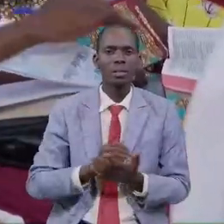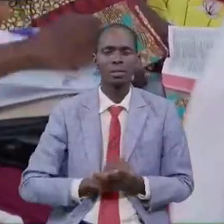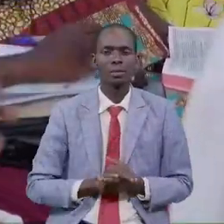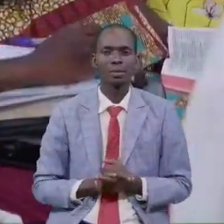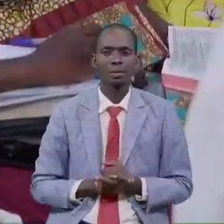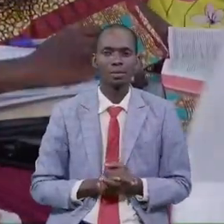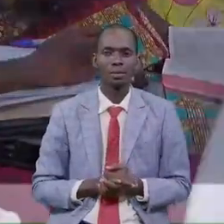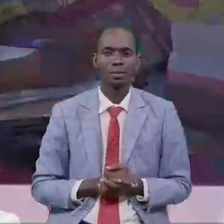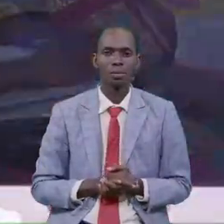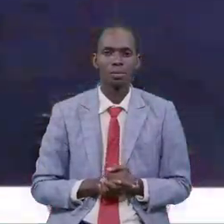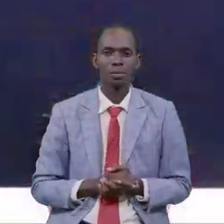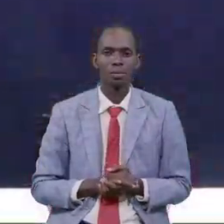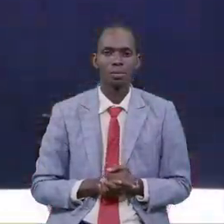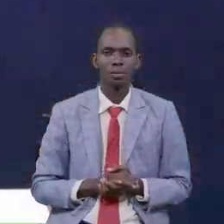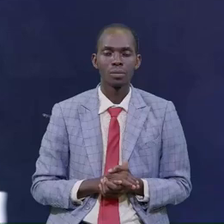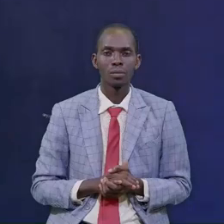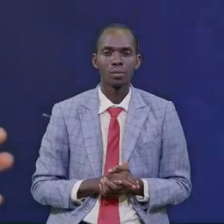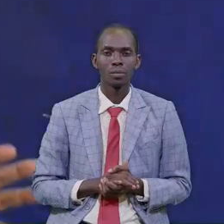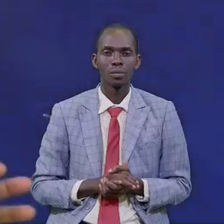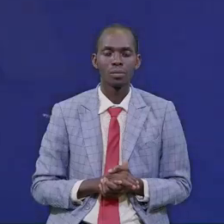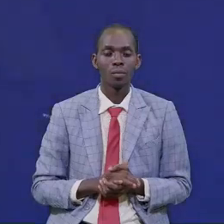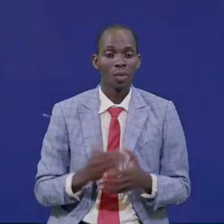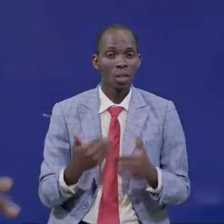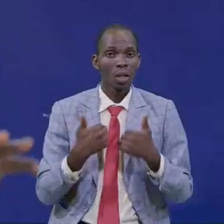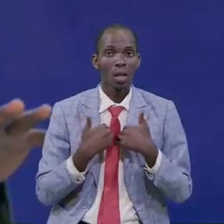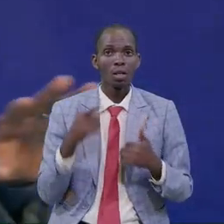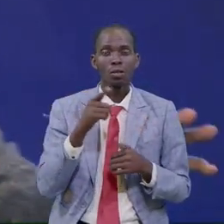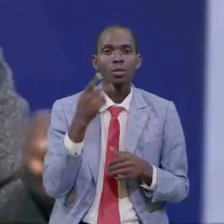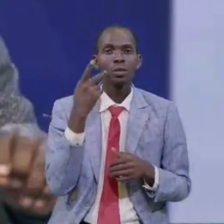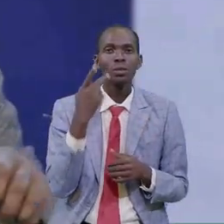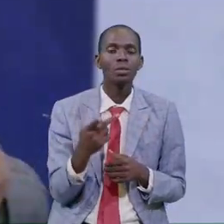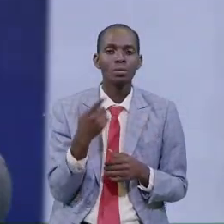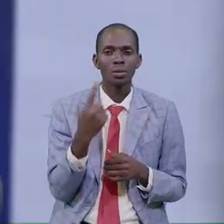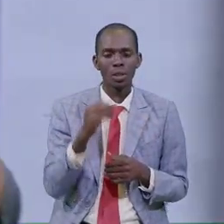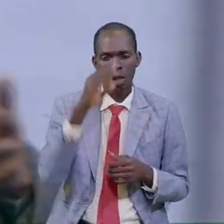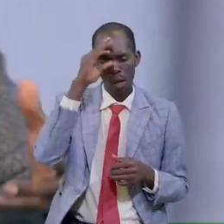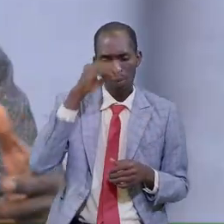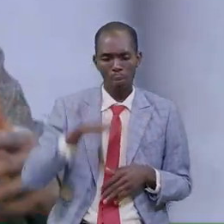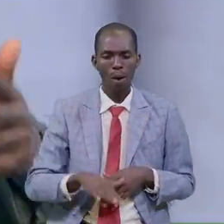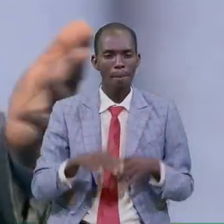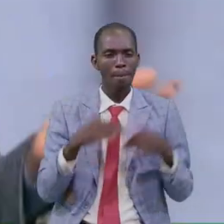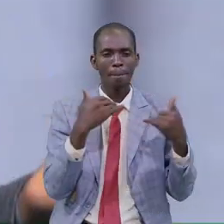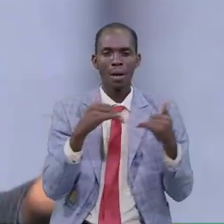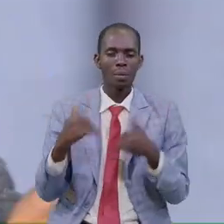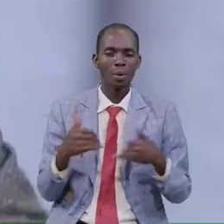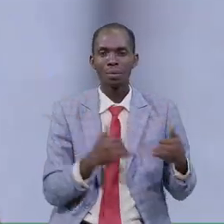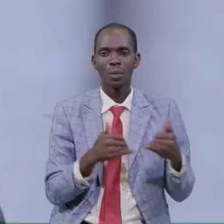de Jésus-Christ. Have you seen those boys playing their little ball on the field?